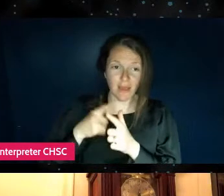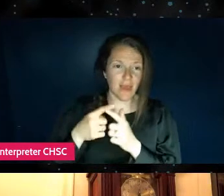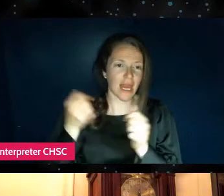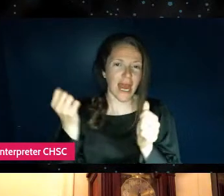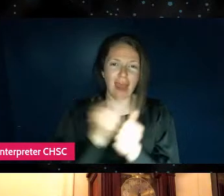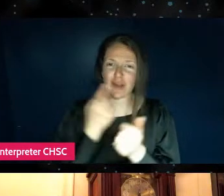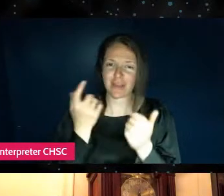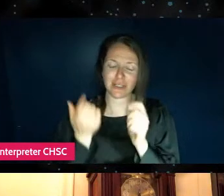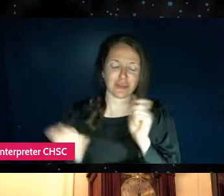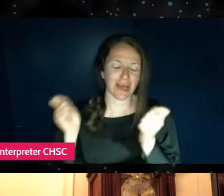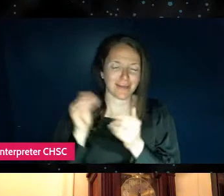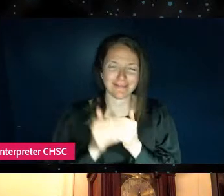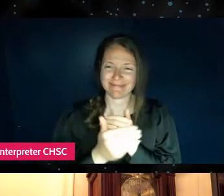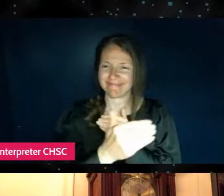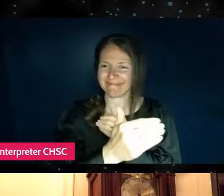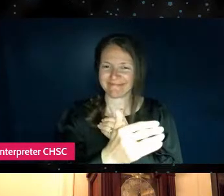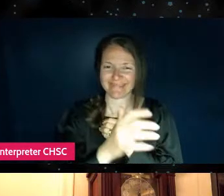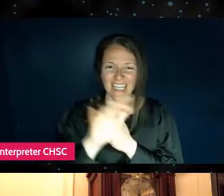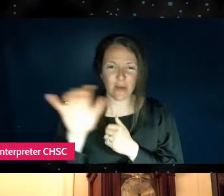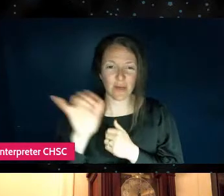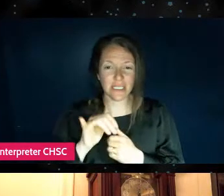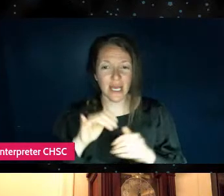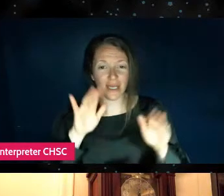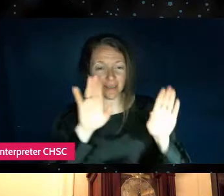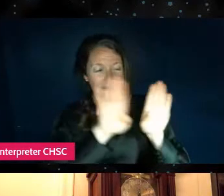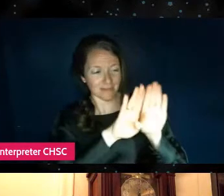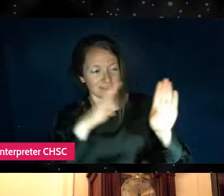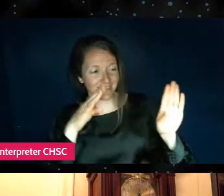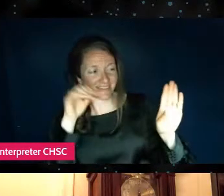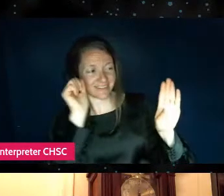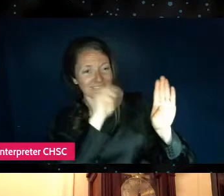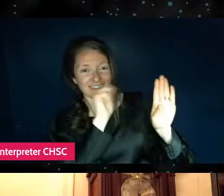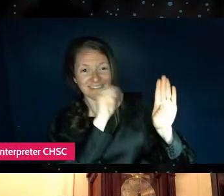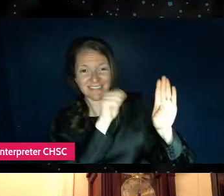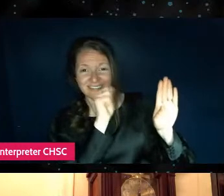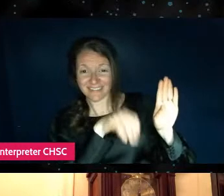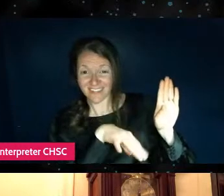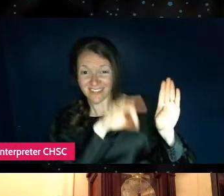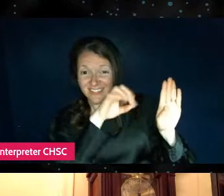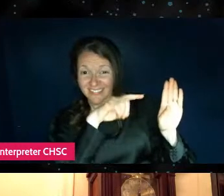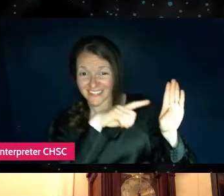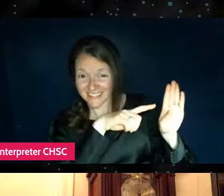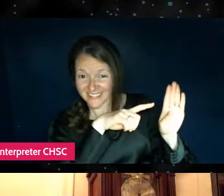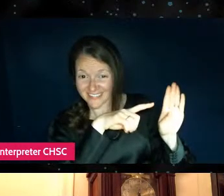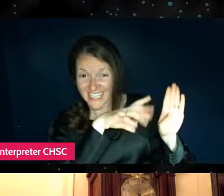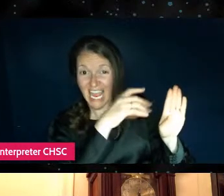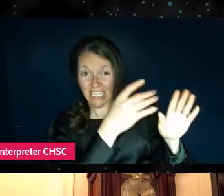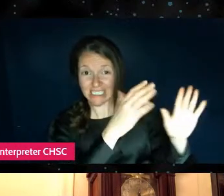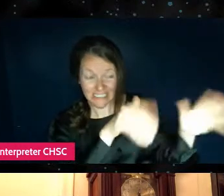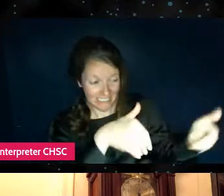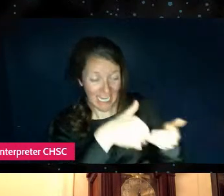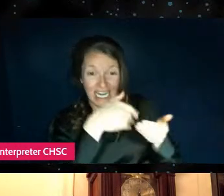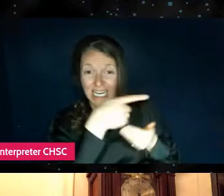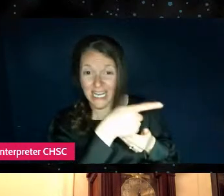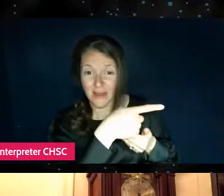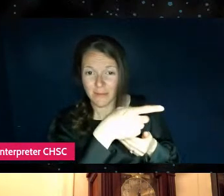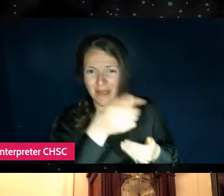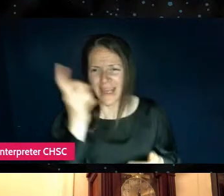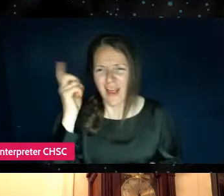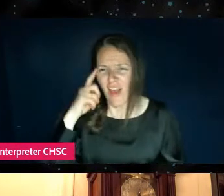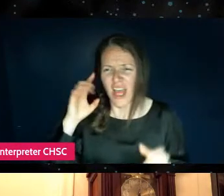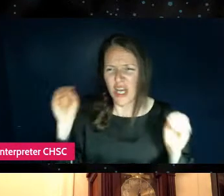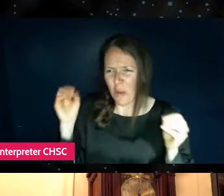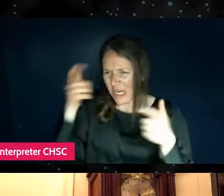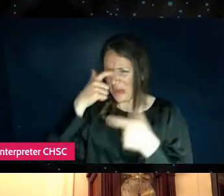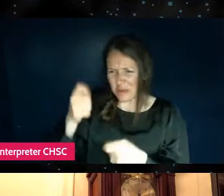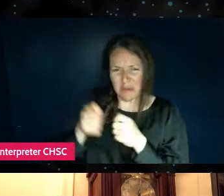And it was like knocking on his door and, you know, just getting him. He thought nobody would be interested in him. He